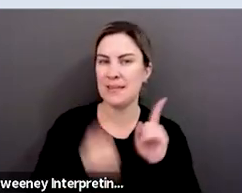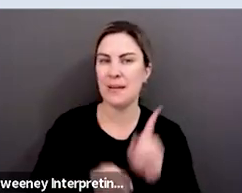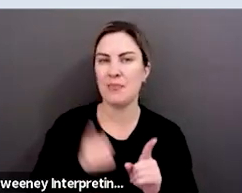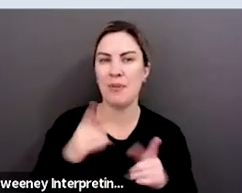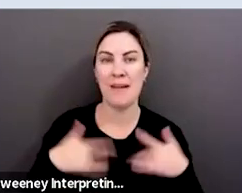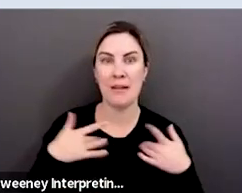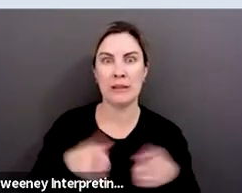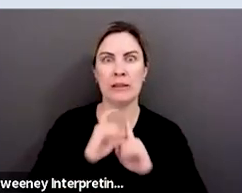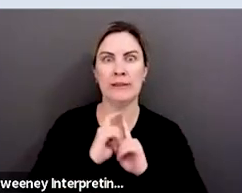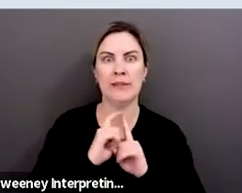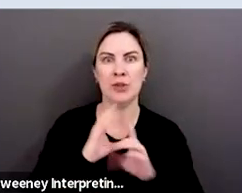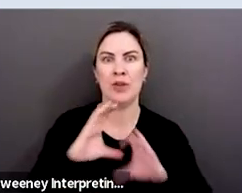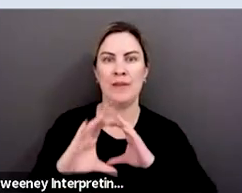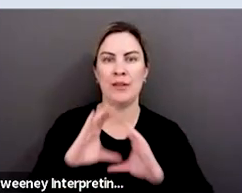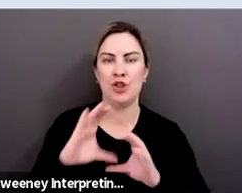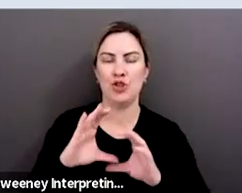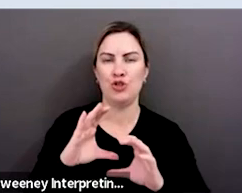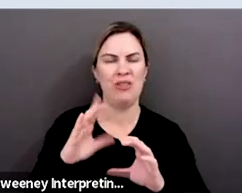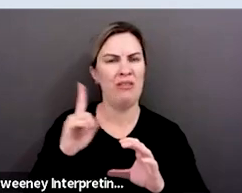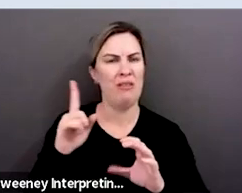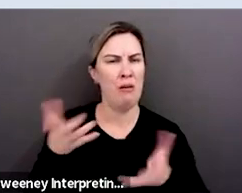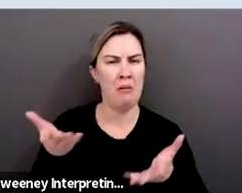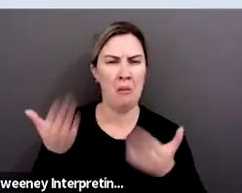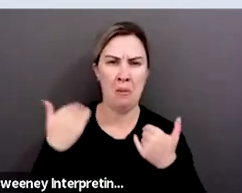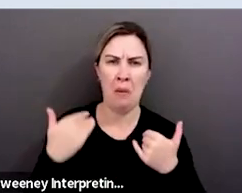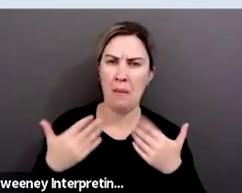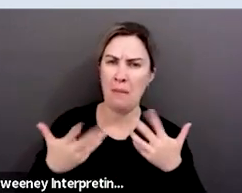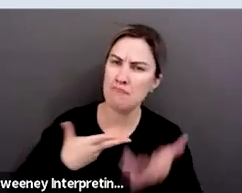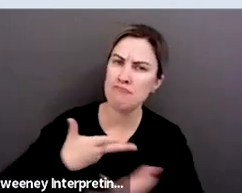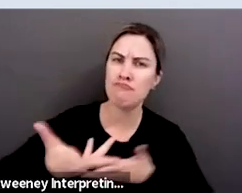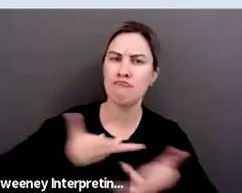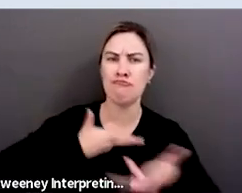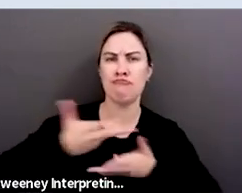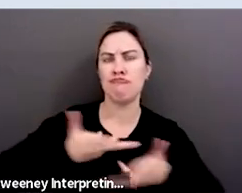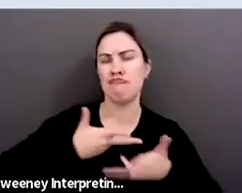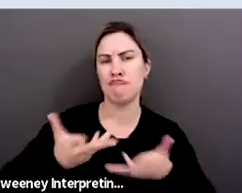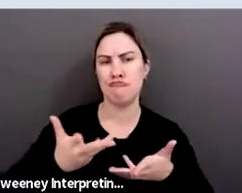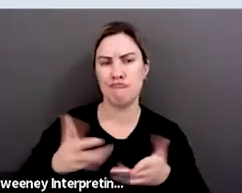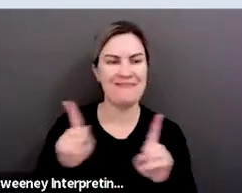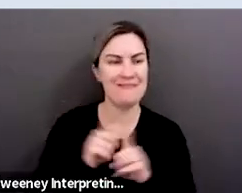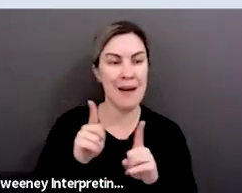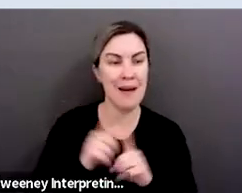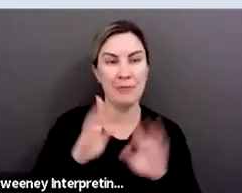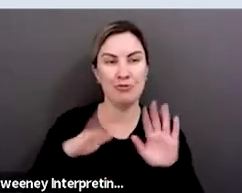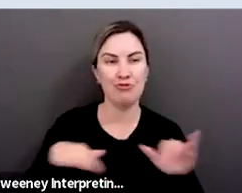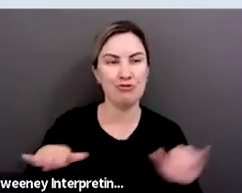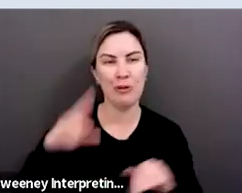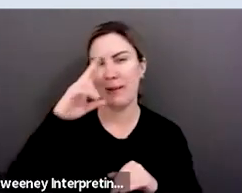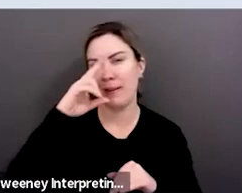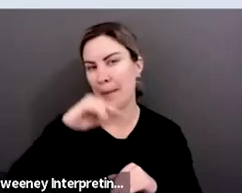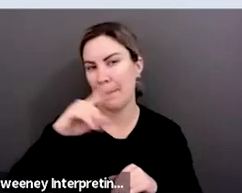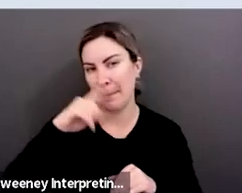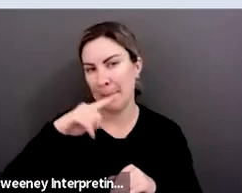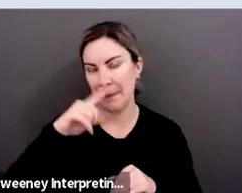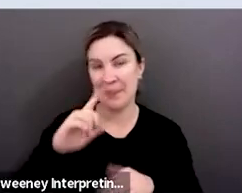difficult conversation is welcomed with open arms. I know the same thing happens with children and young people. Parents and others don't